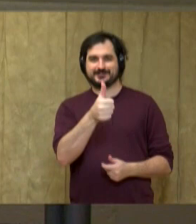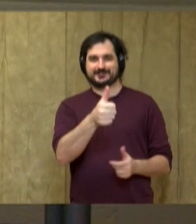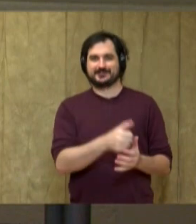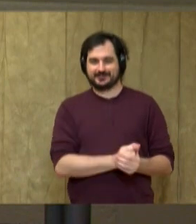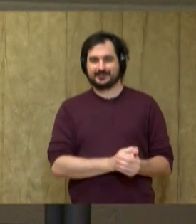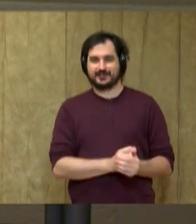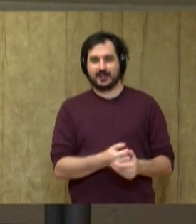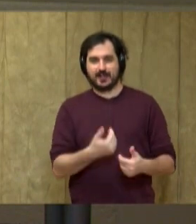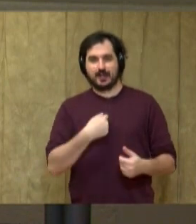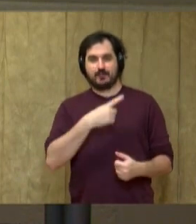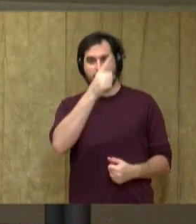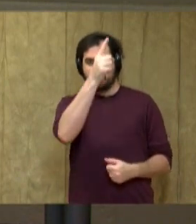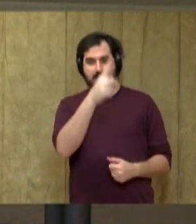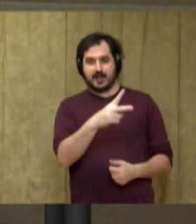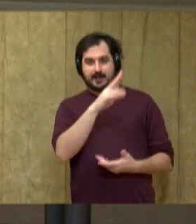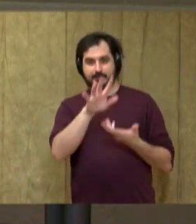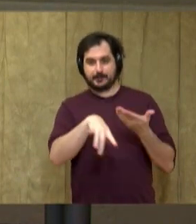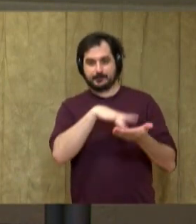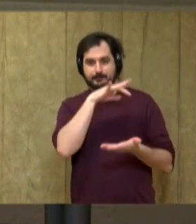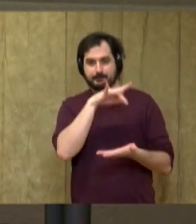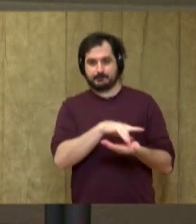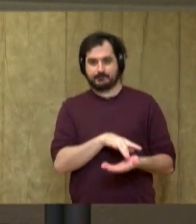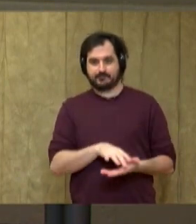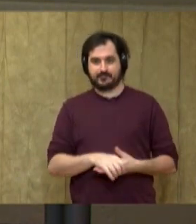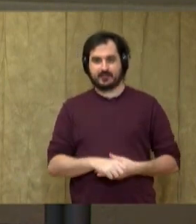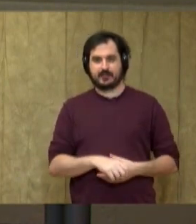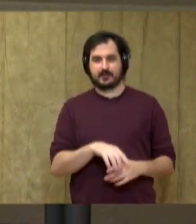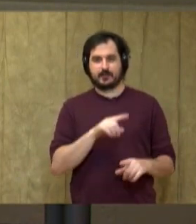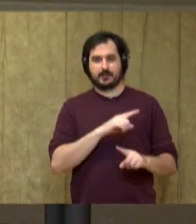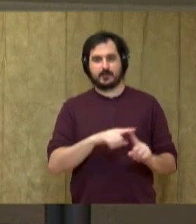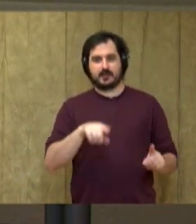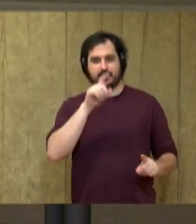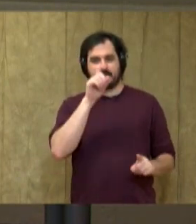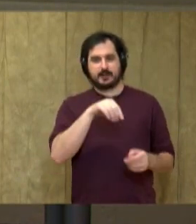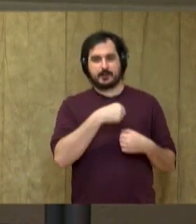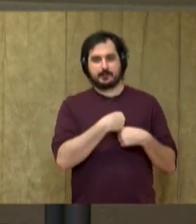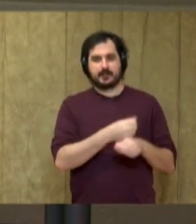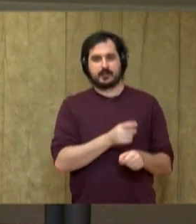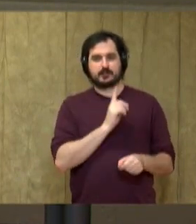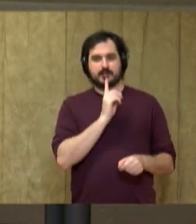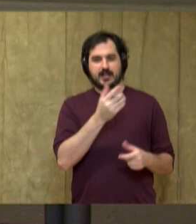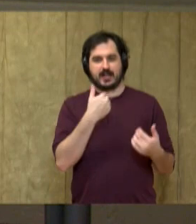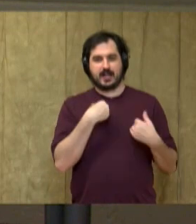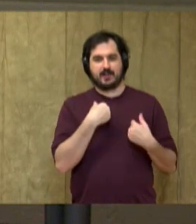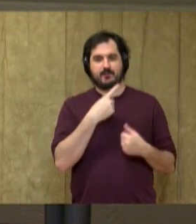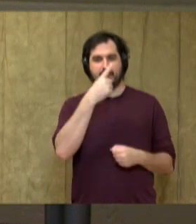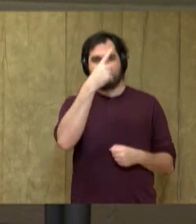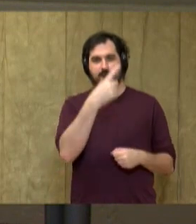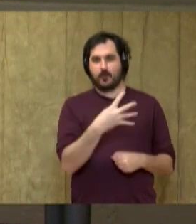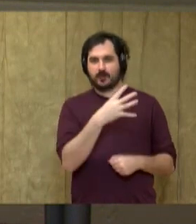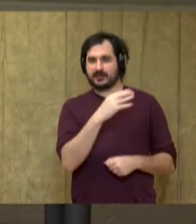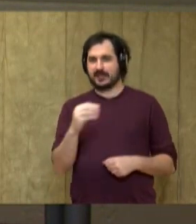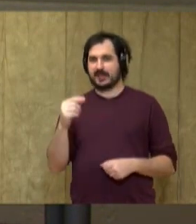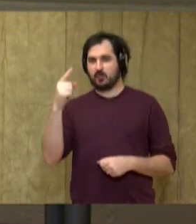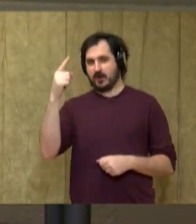have 1/2. But I need to make sure that I have 4ths and 8ths because I need to find that common denominator